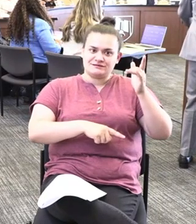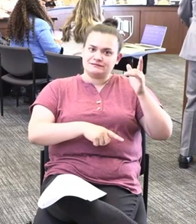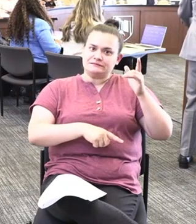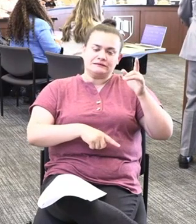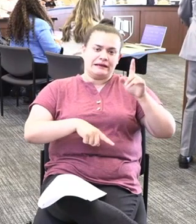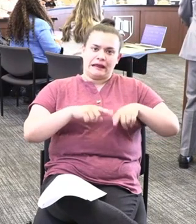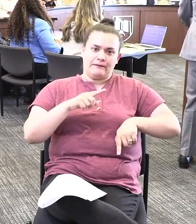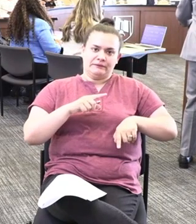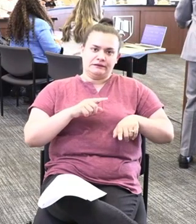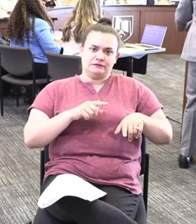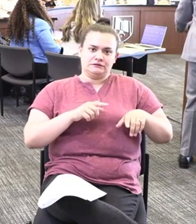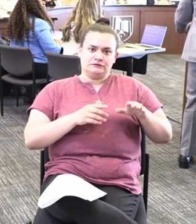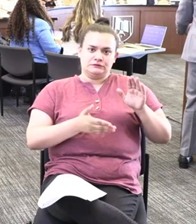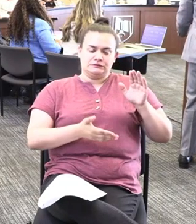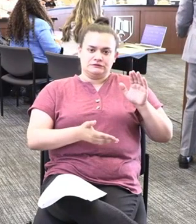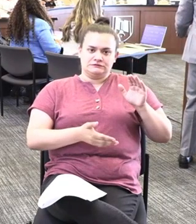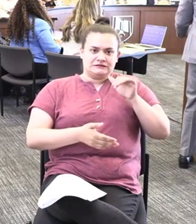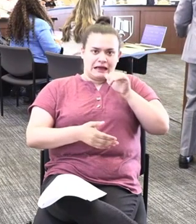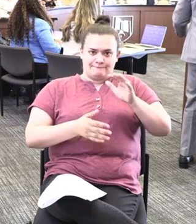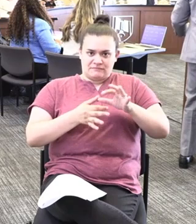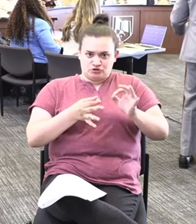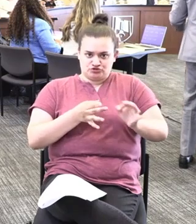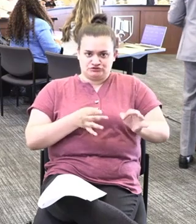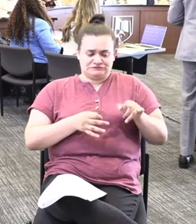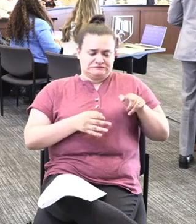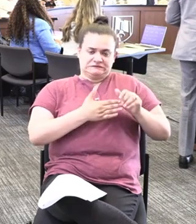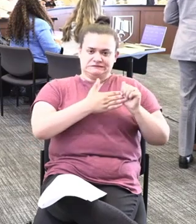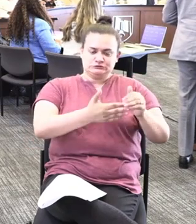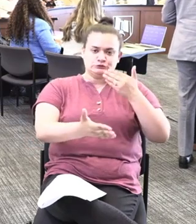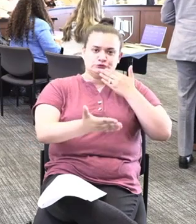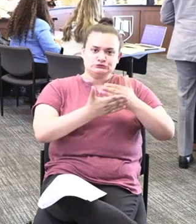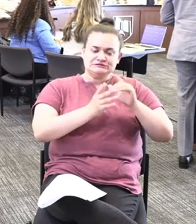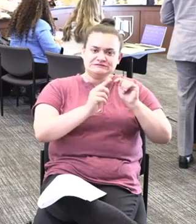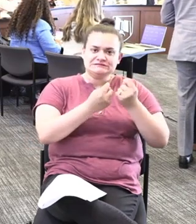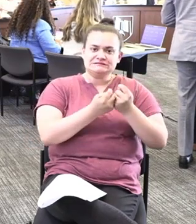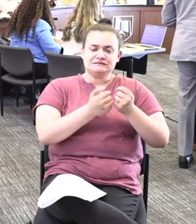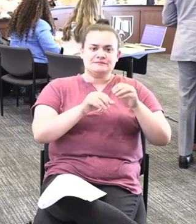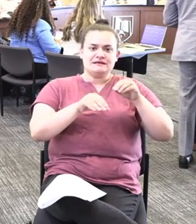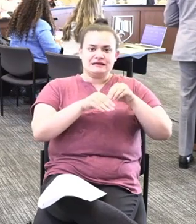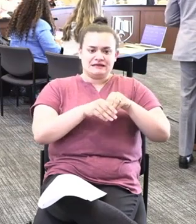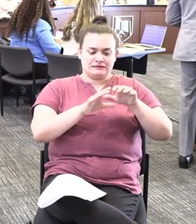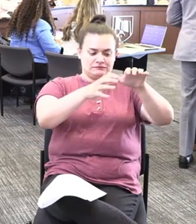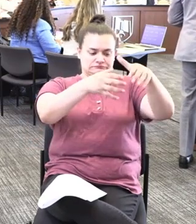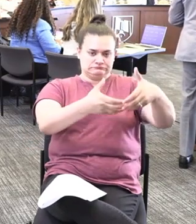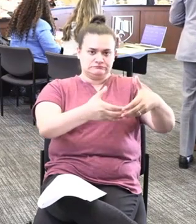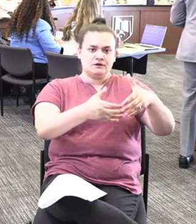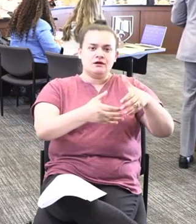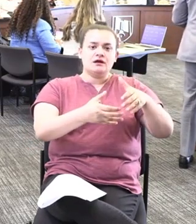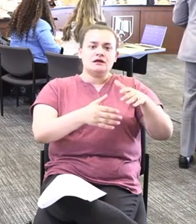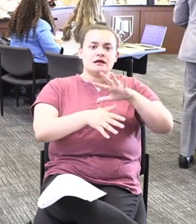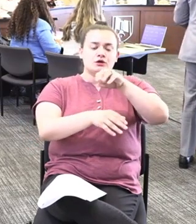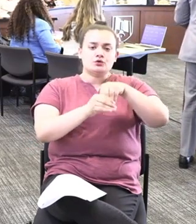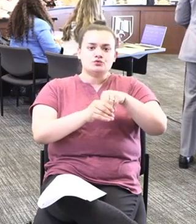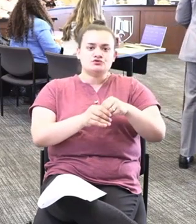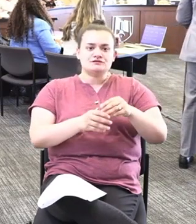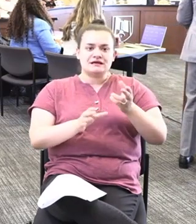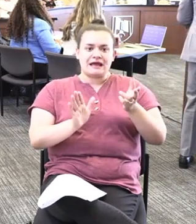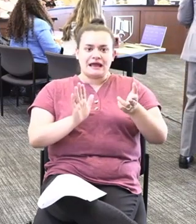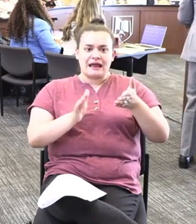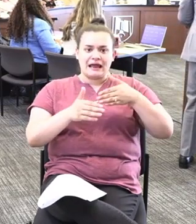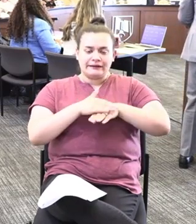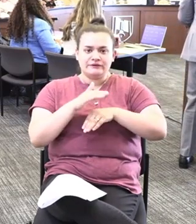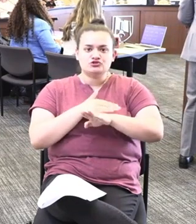understated. Bob leads a great team within the enrollment management subdivision, which includes admission, financial